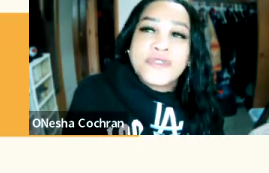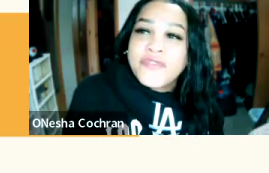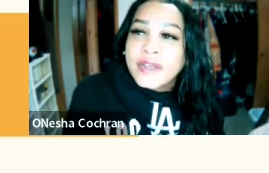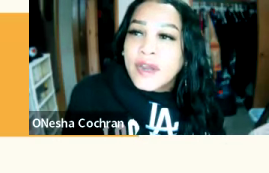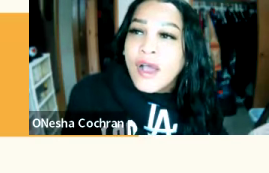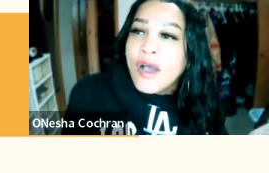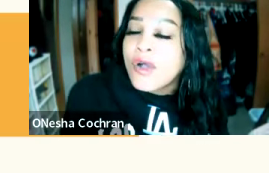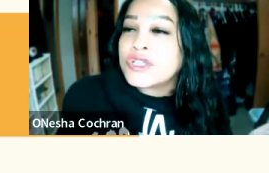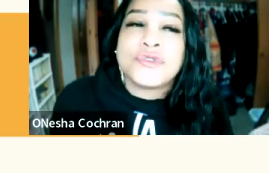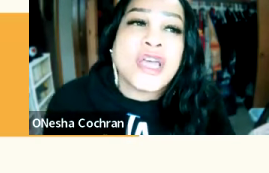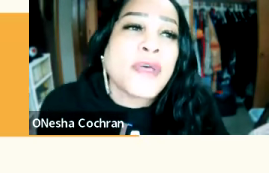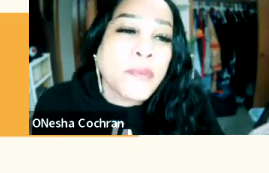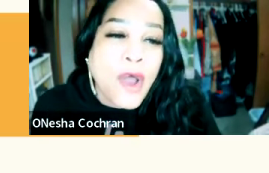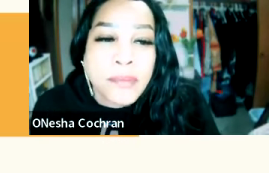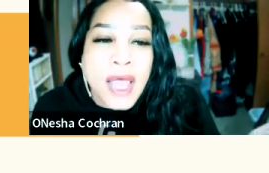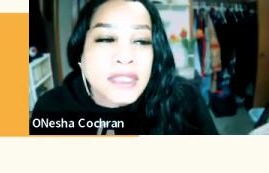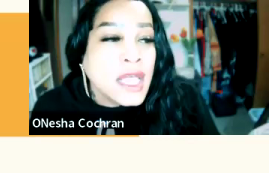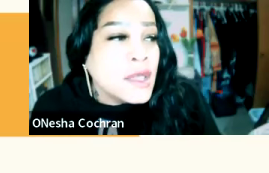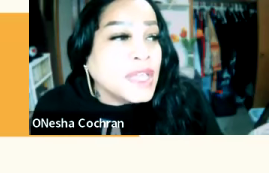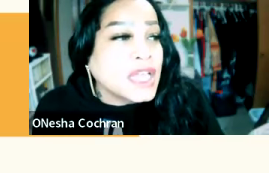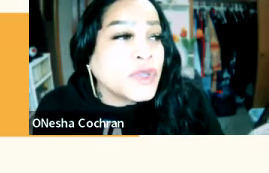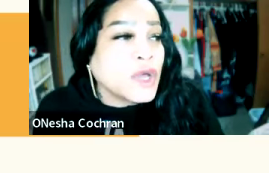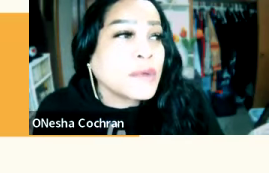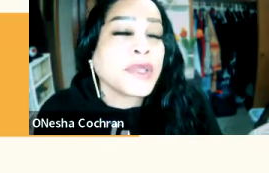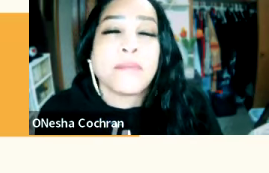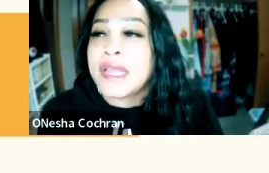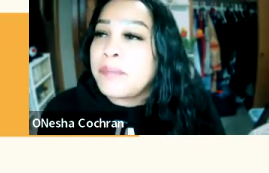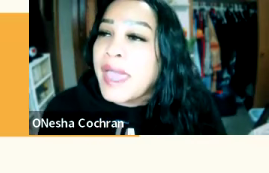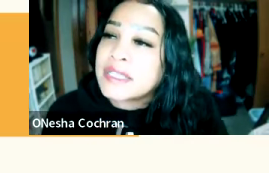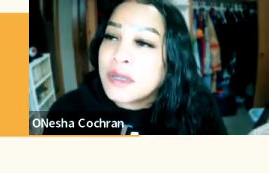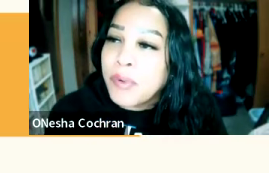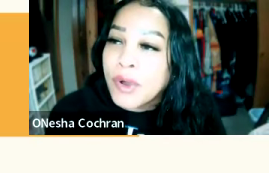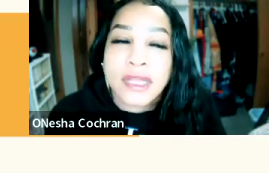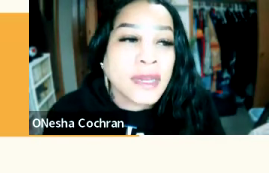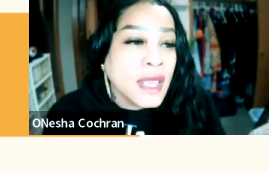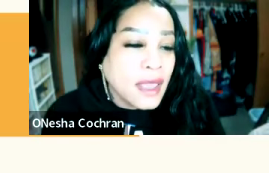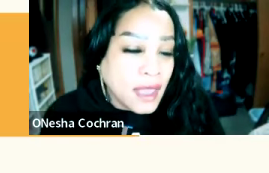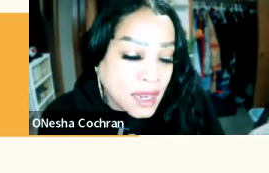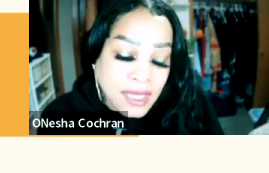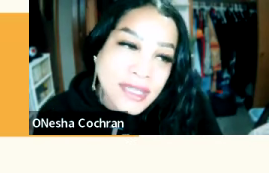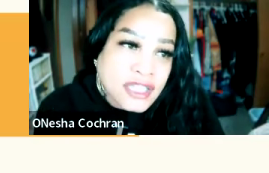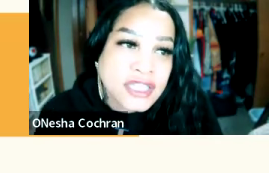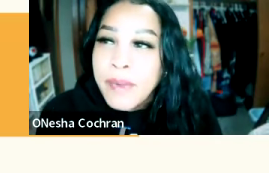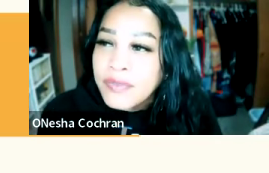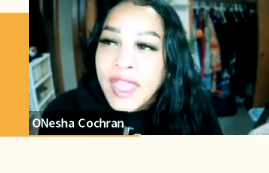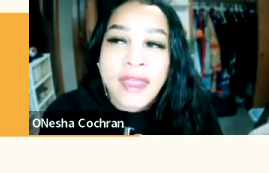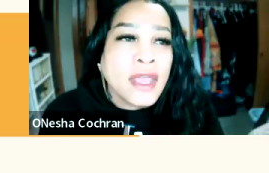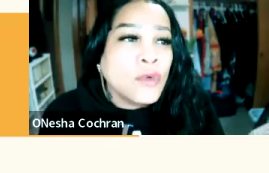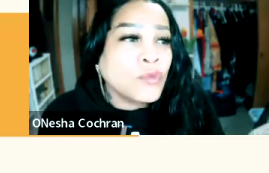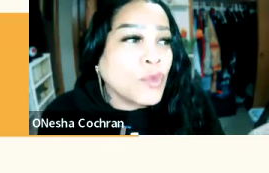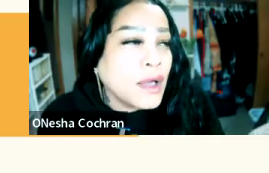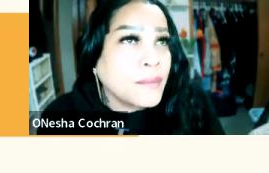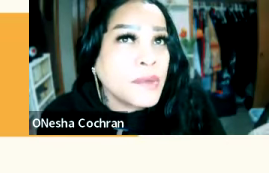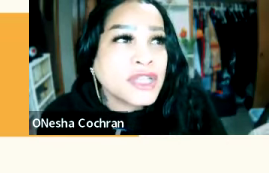there using fentanyl or shooting up on the park blocks because we want to bring money back to Portland. And it's not just about